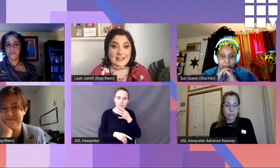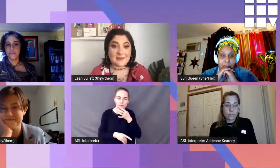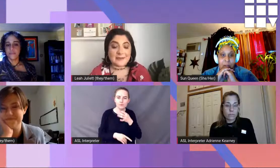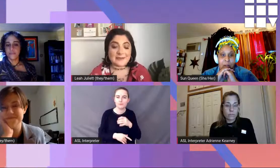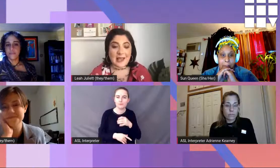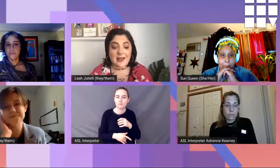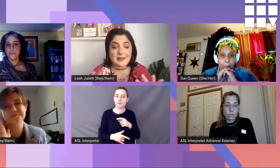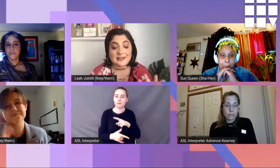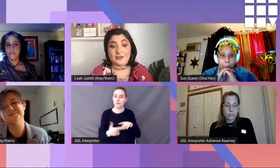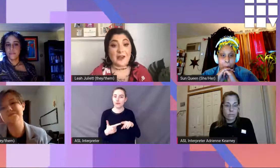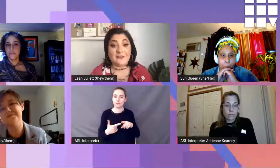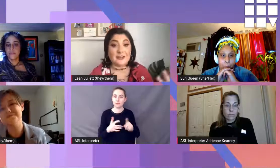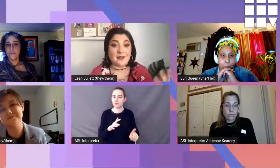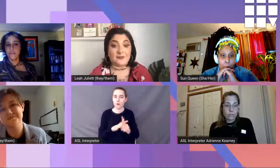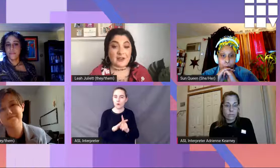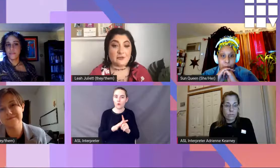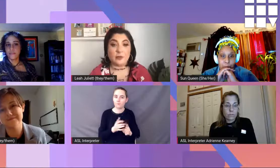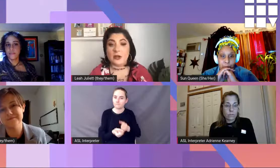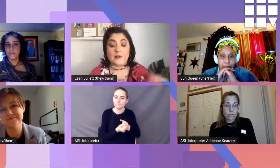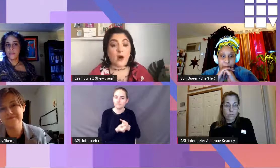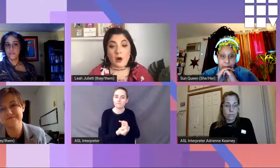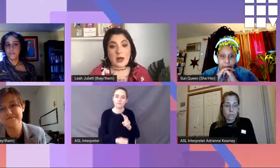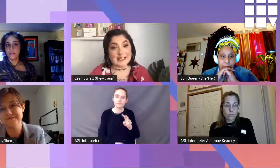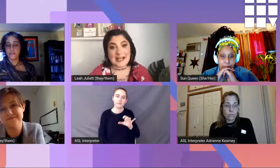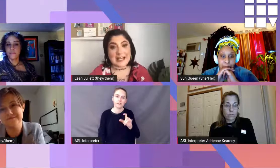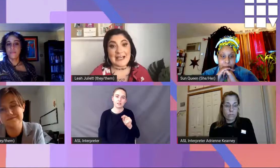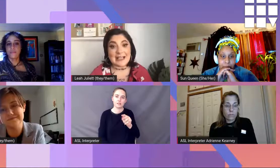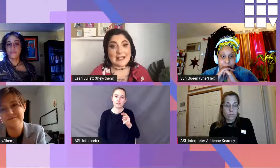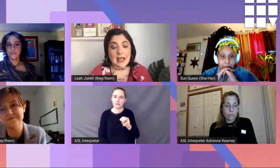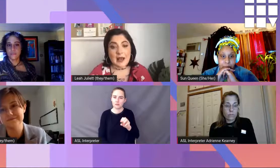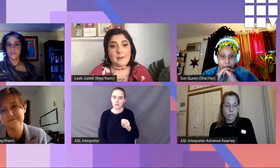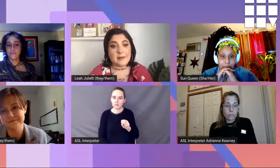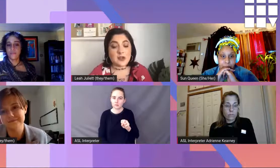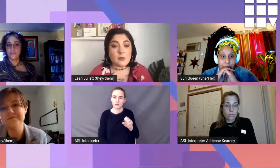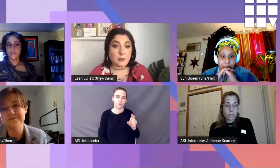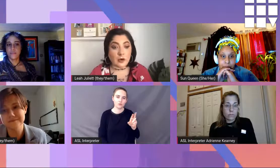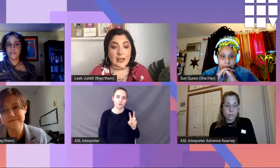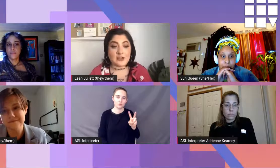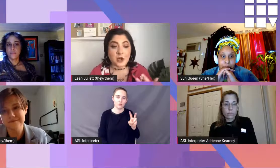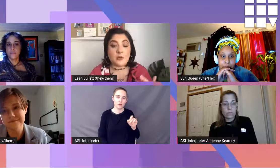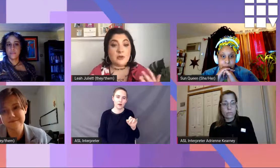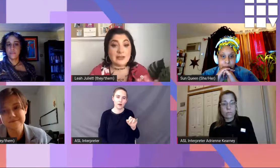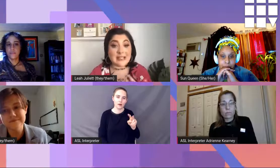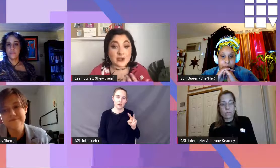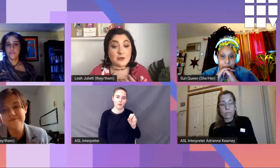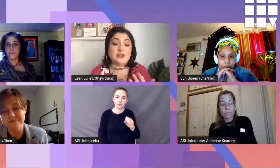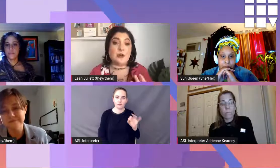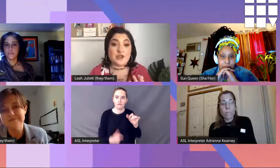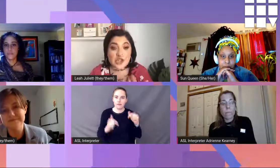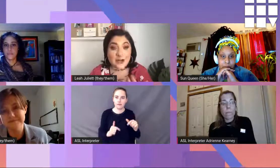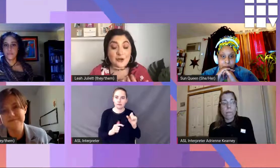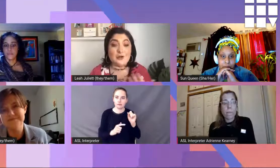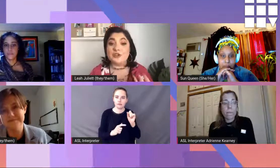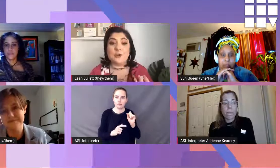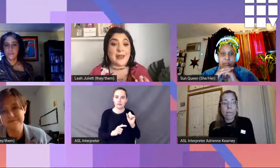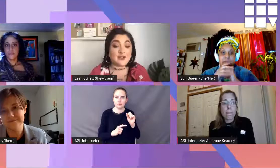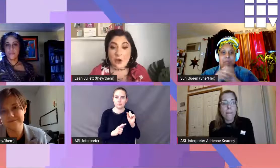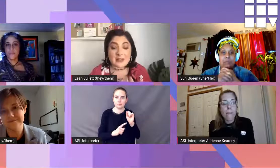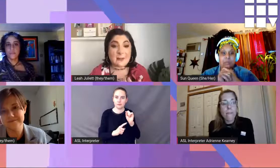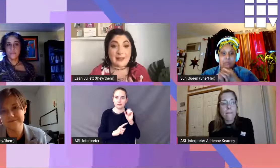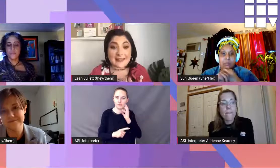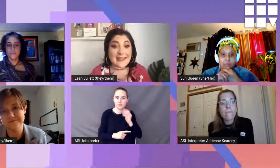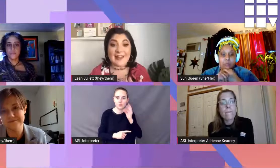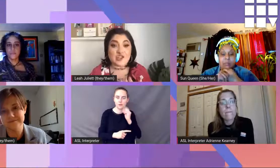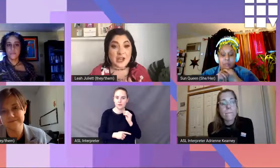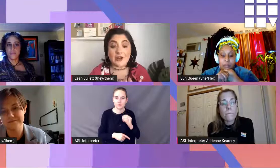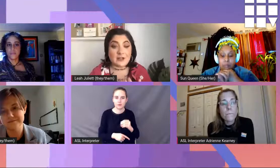for victims and survivors of revenge porn of all identities. It's so important. Don't leak nudes. Don't share nudes. Don't make